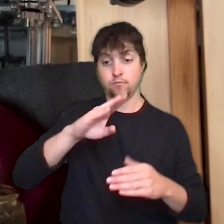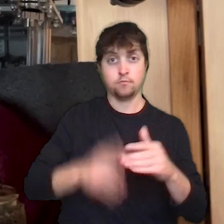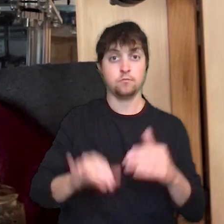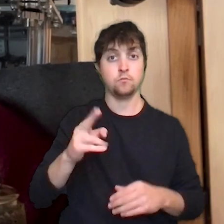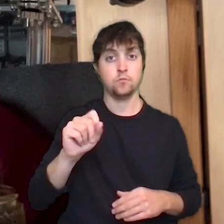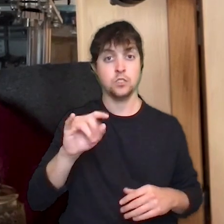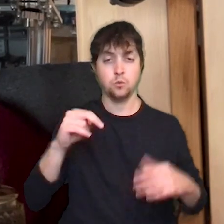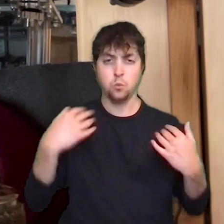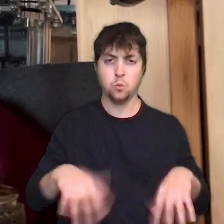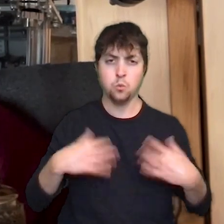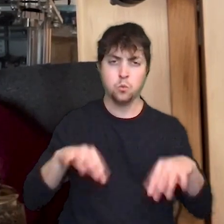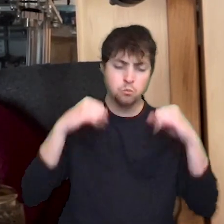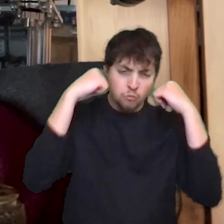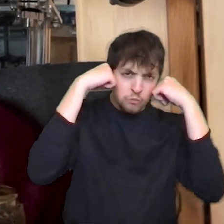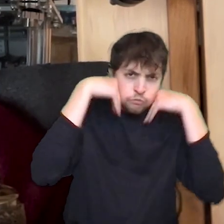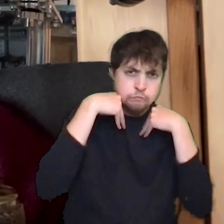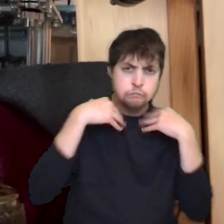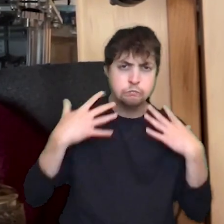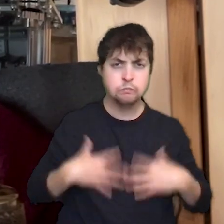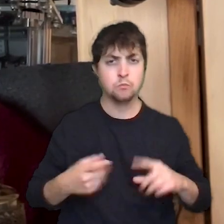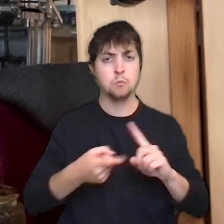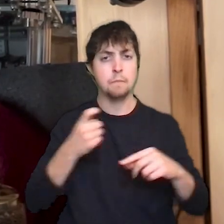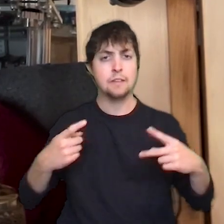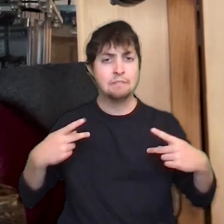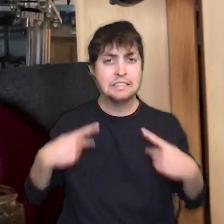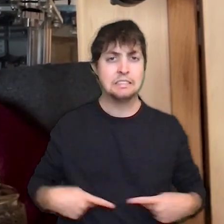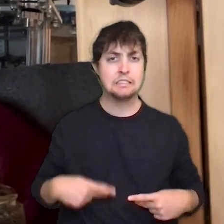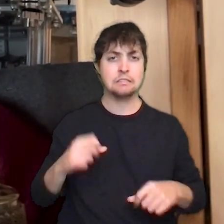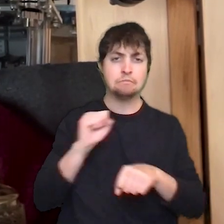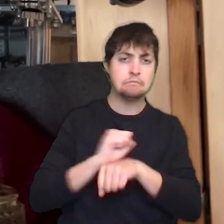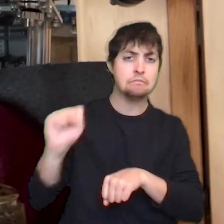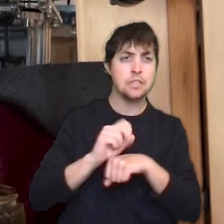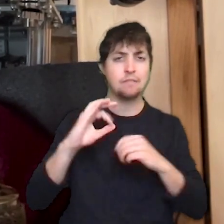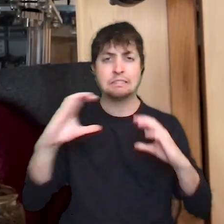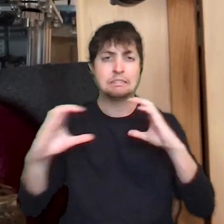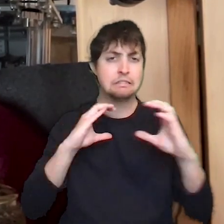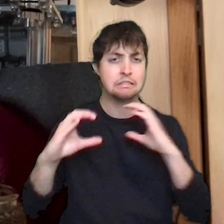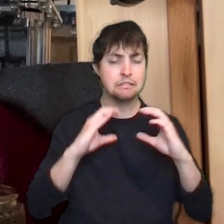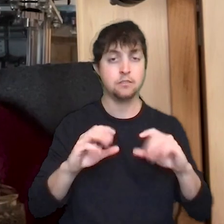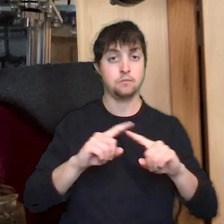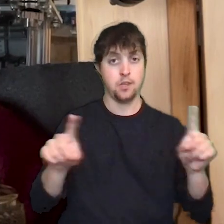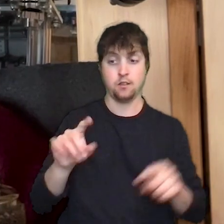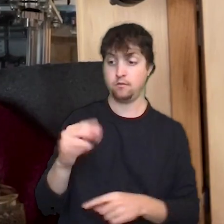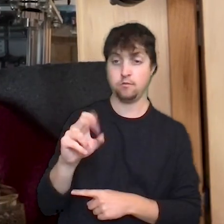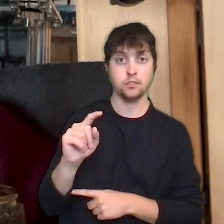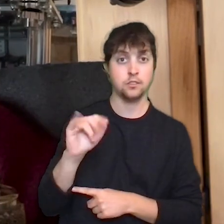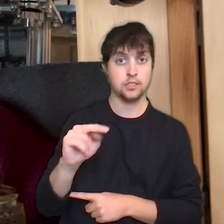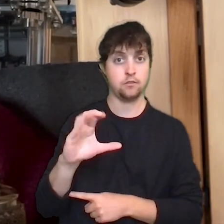the end, Justin was drenched in sweat from the physical labor of